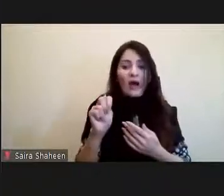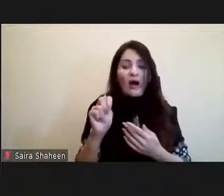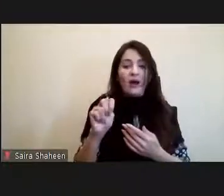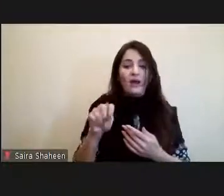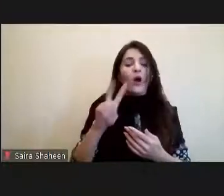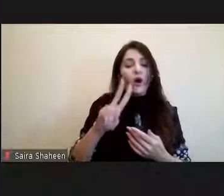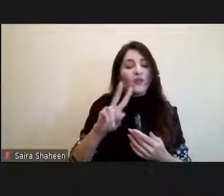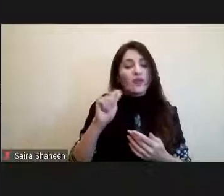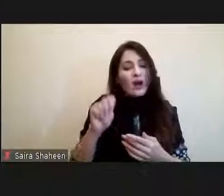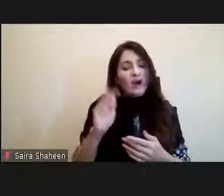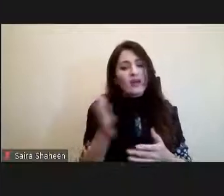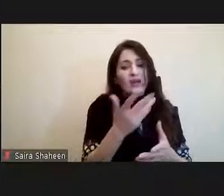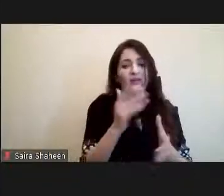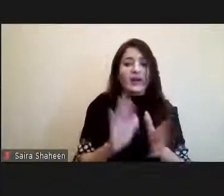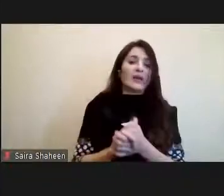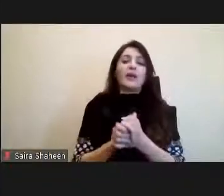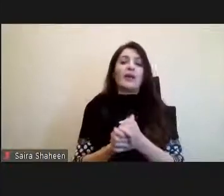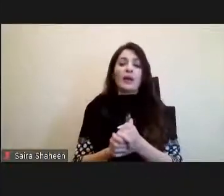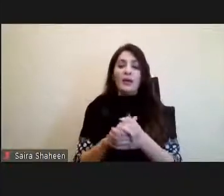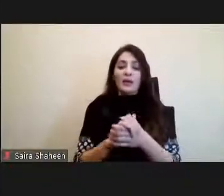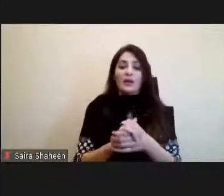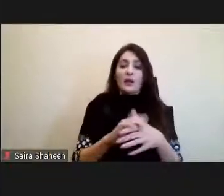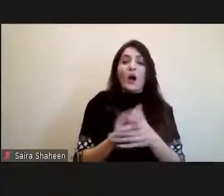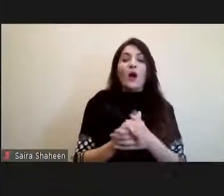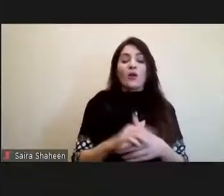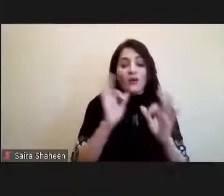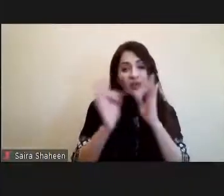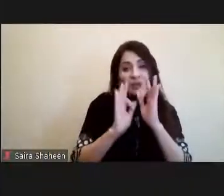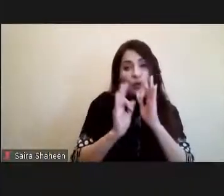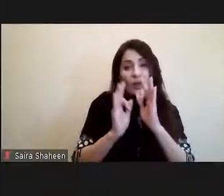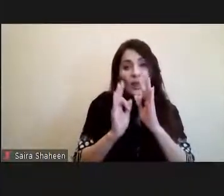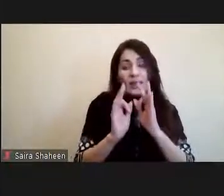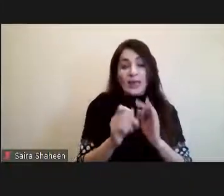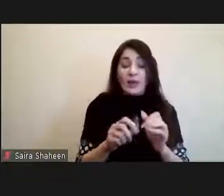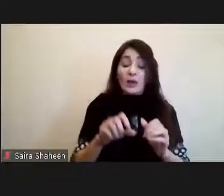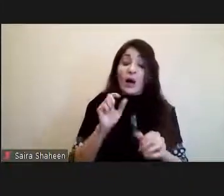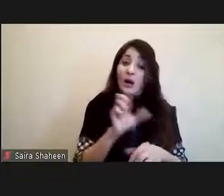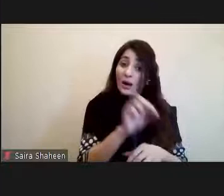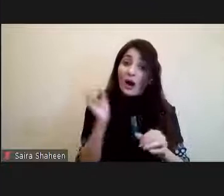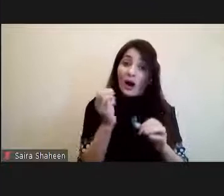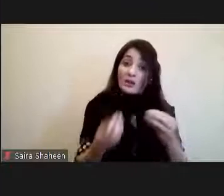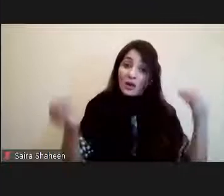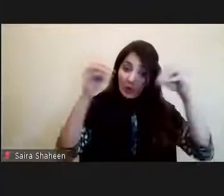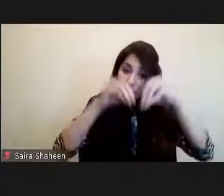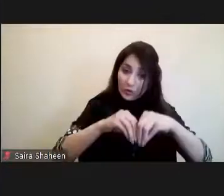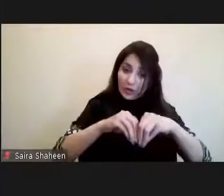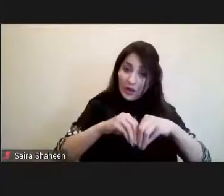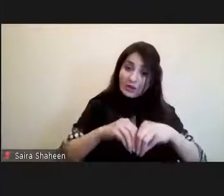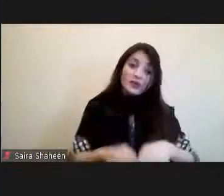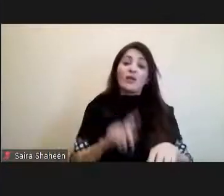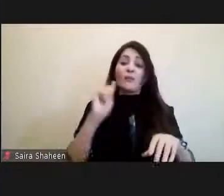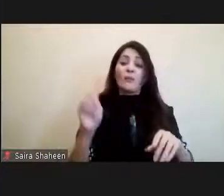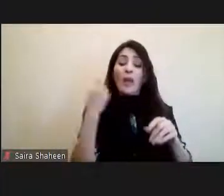Developer Guide for Accessibility, one of the first references of its kind. Speaking of XR, we're on the cusp of some truly